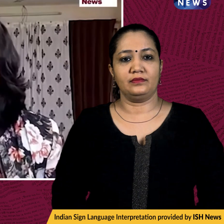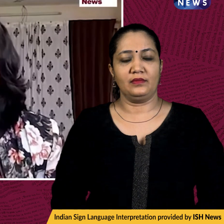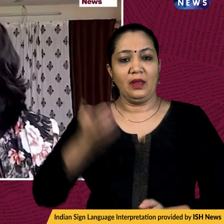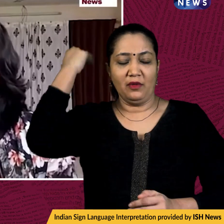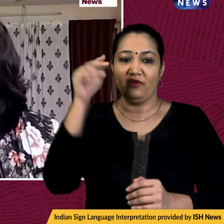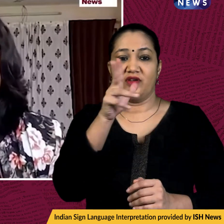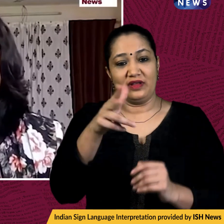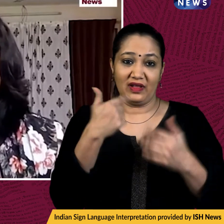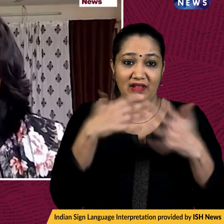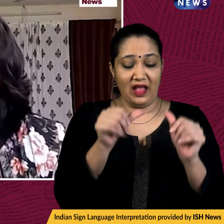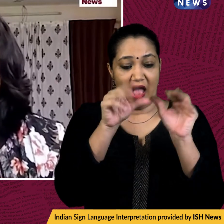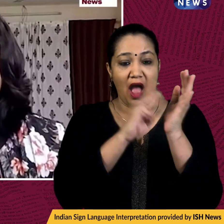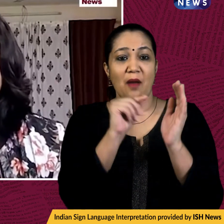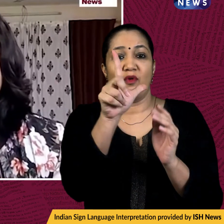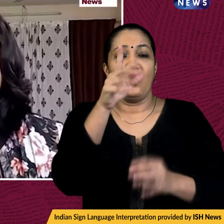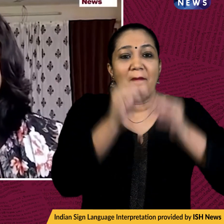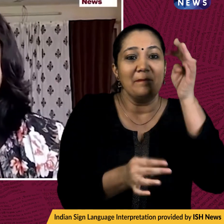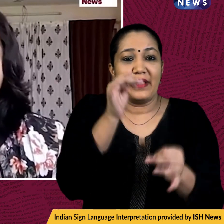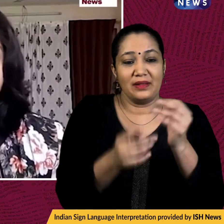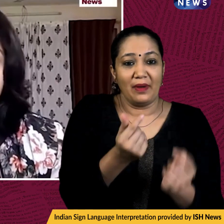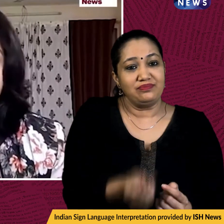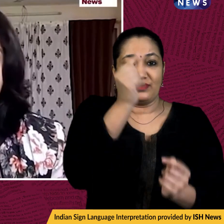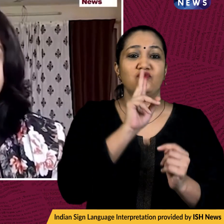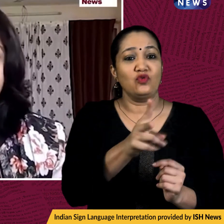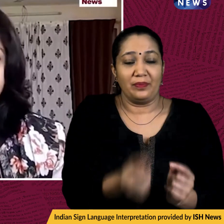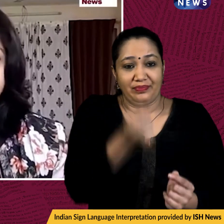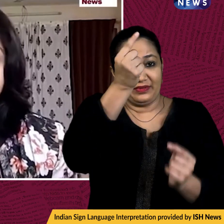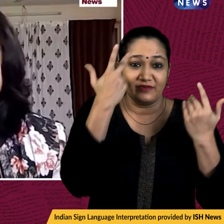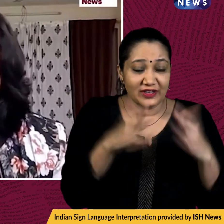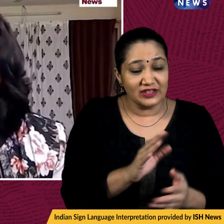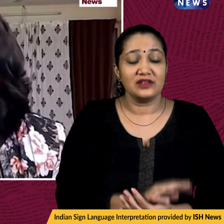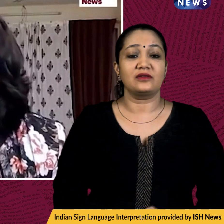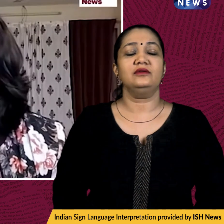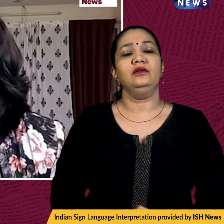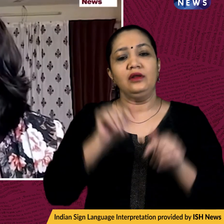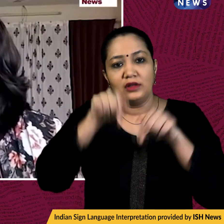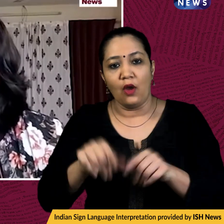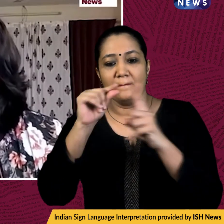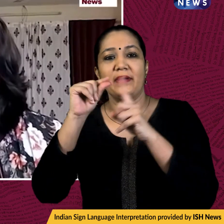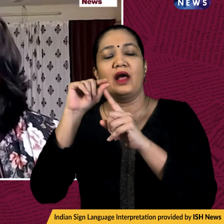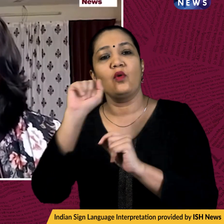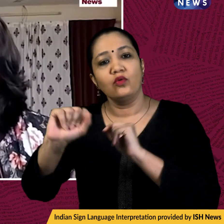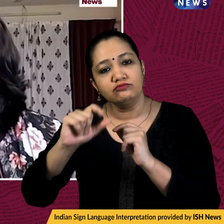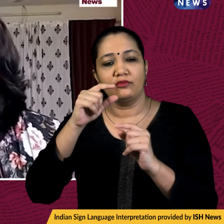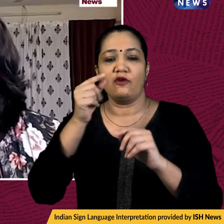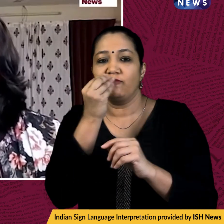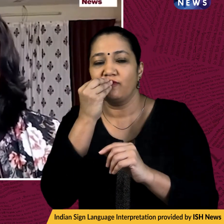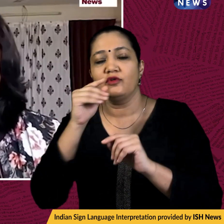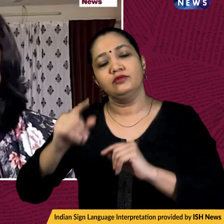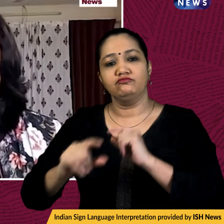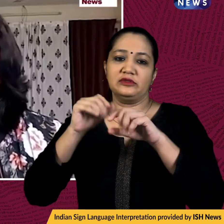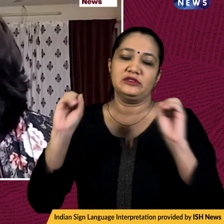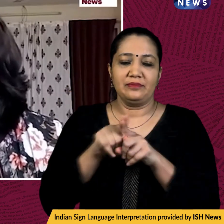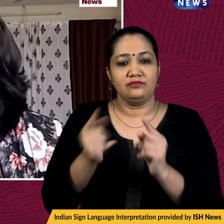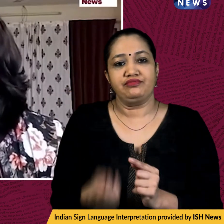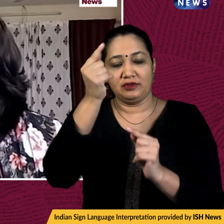After we told you that Amul had raised its price of milk by 2 rupees per litre, Parag Milk Foods has